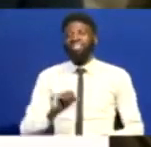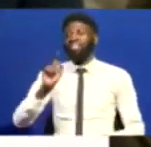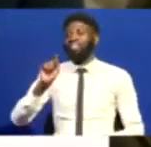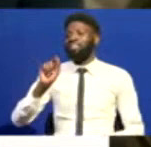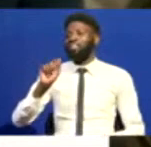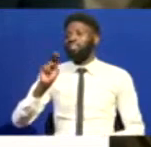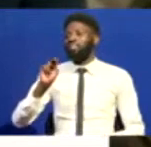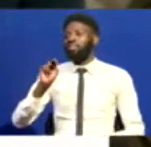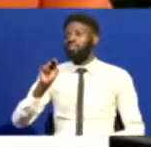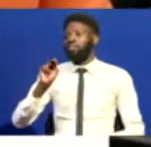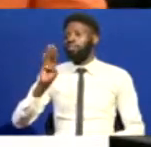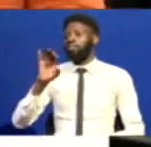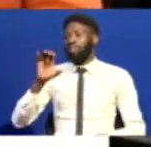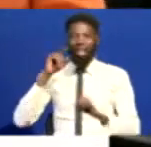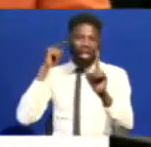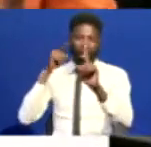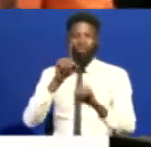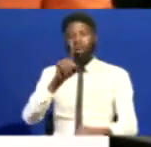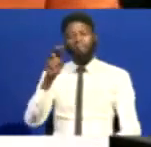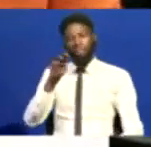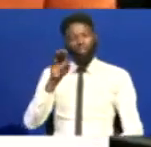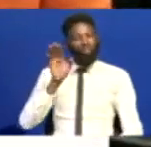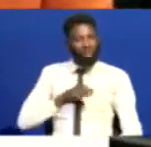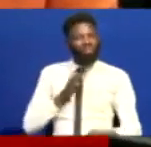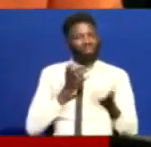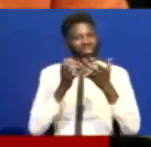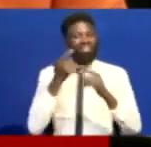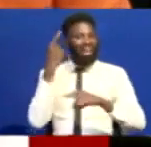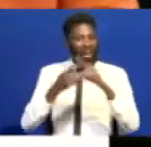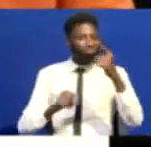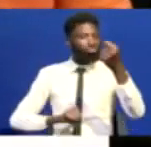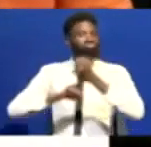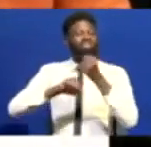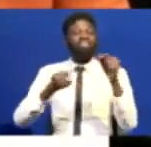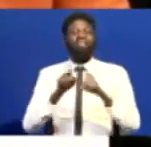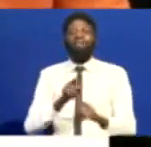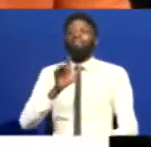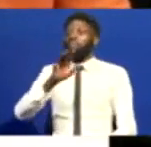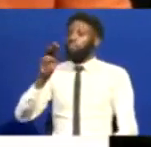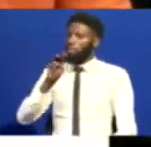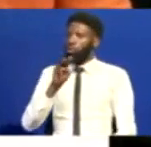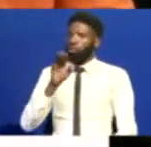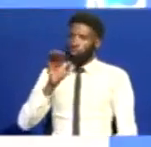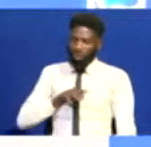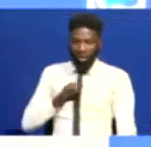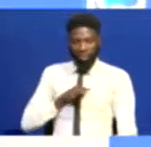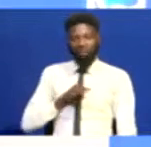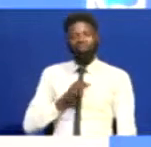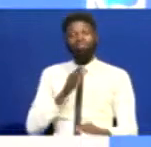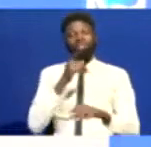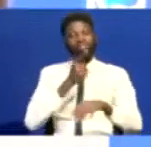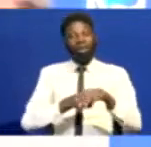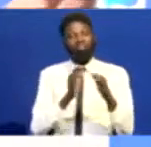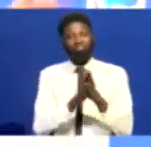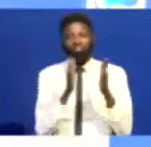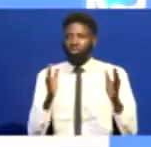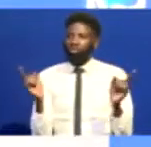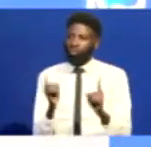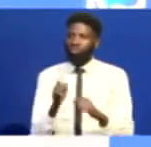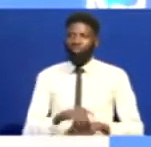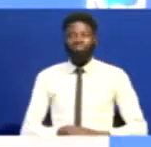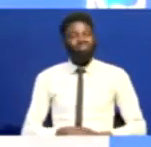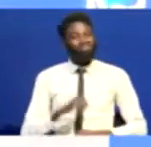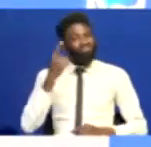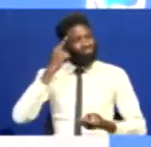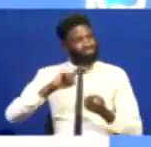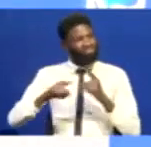finance 1 million women entrepreneurs annually and 5 million women over the medium term. If you think about the many businesses,